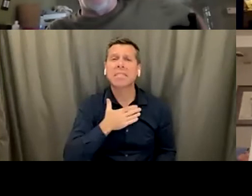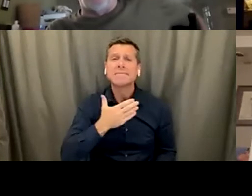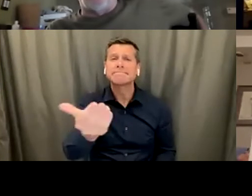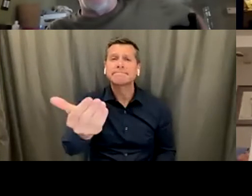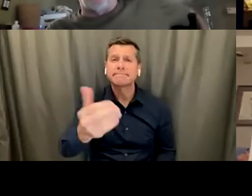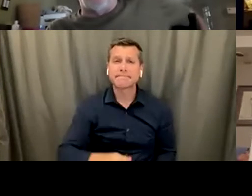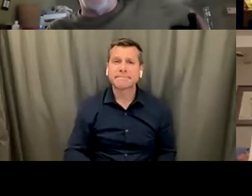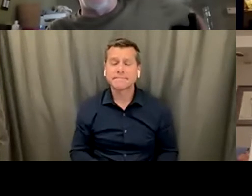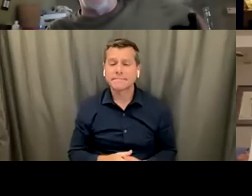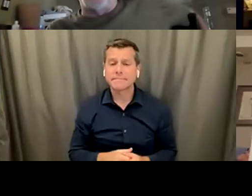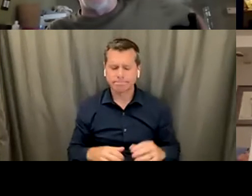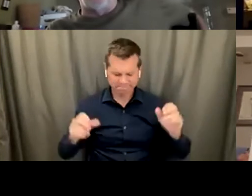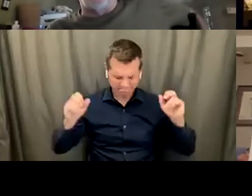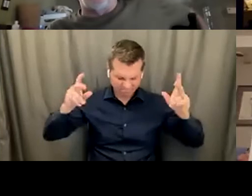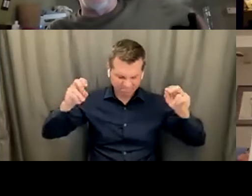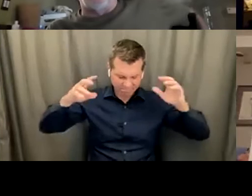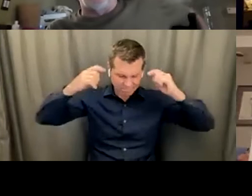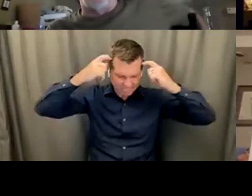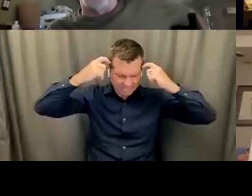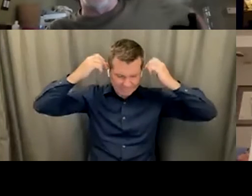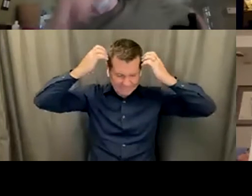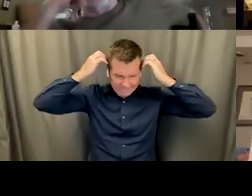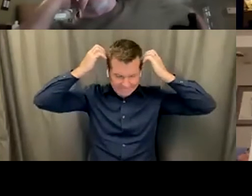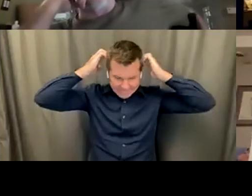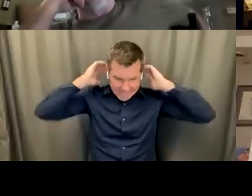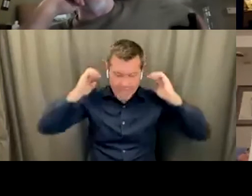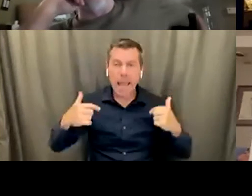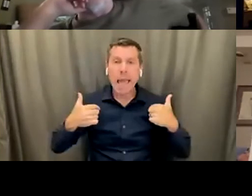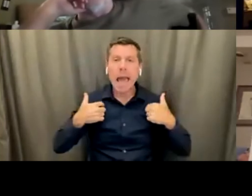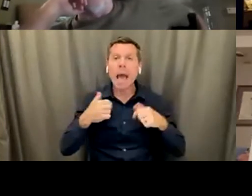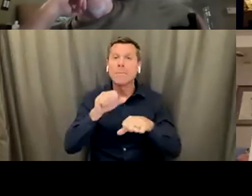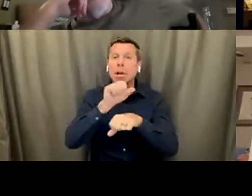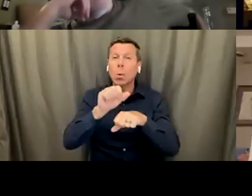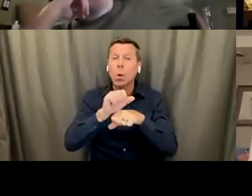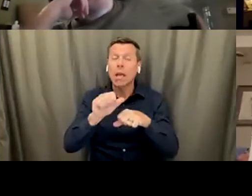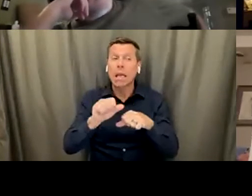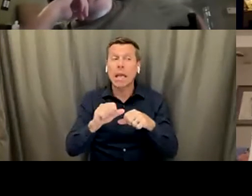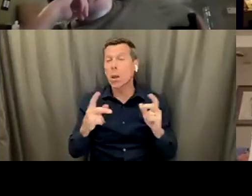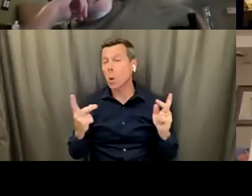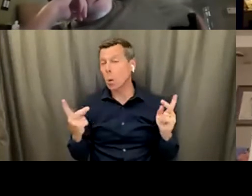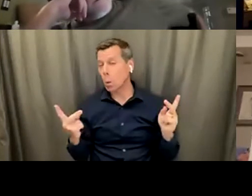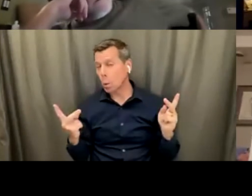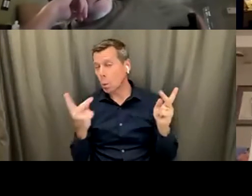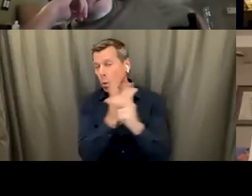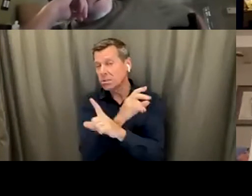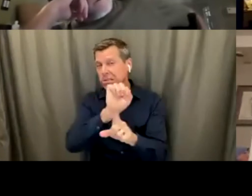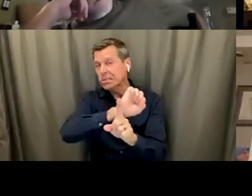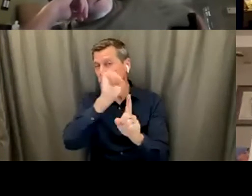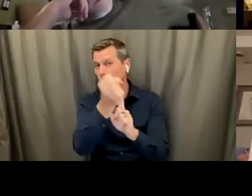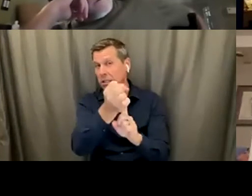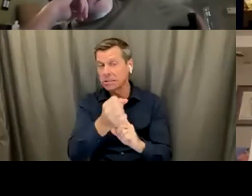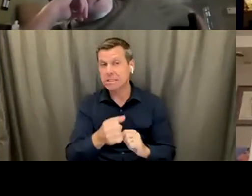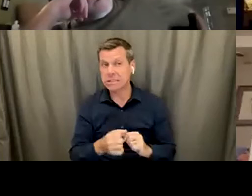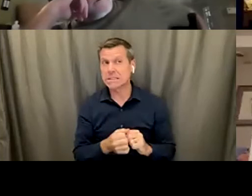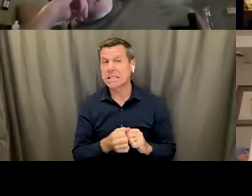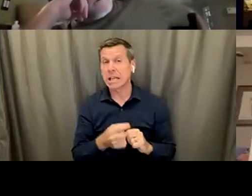Okay, I am going to be working in the worst possible scenario as far